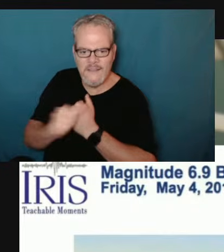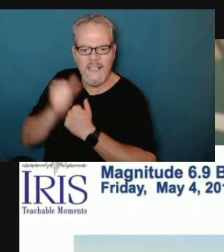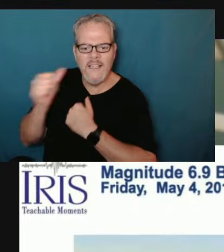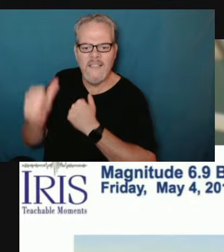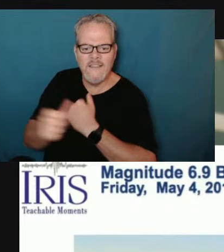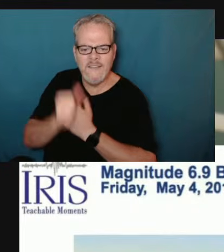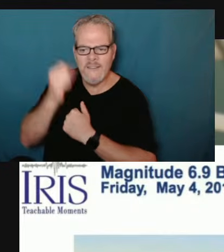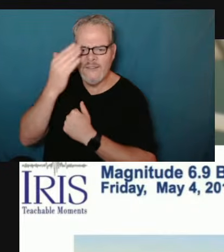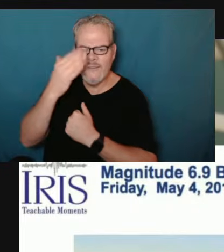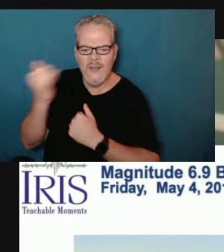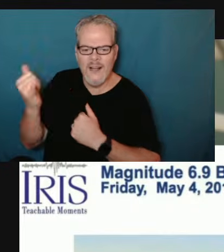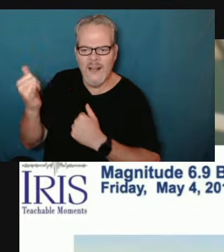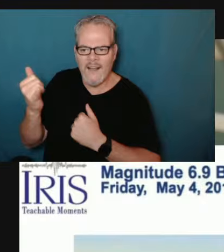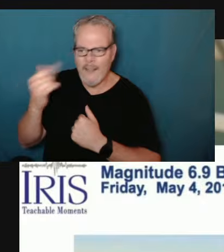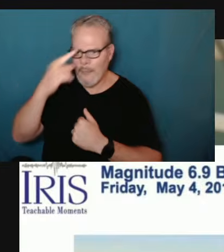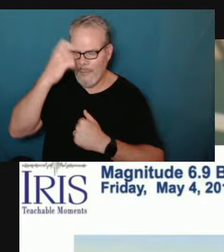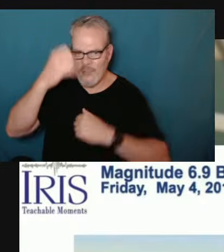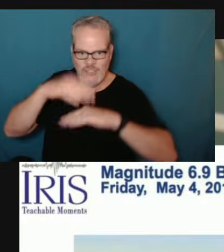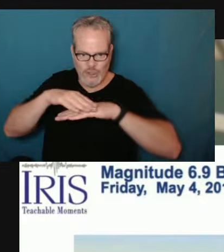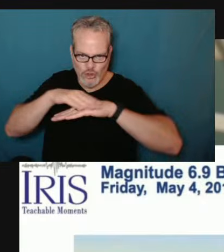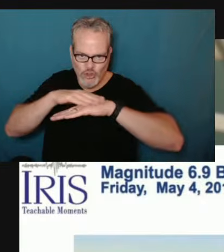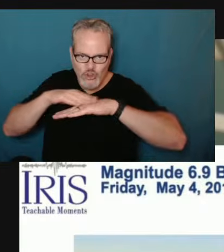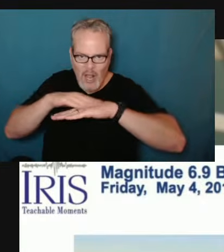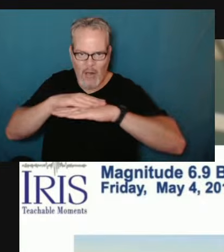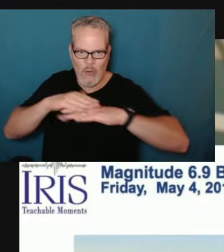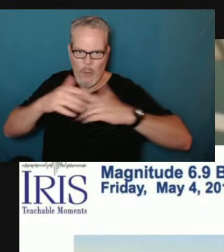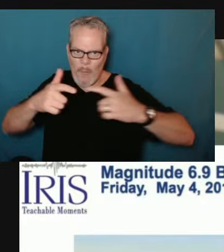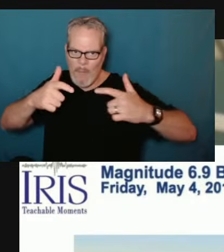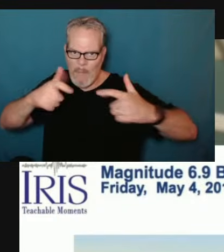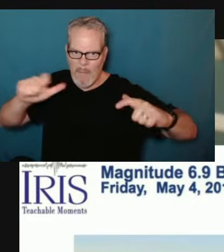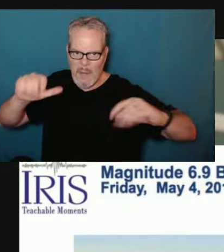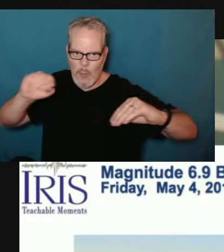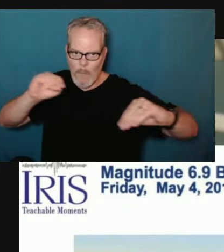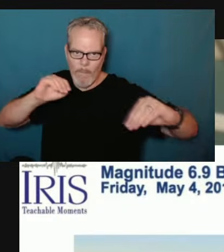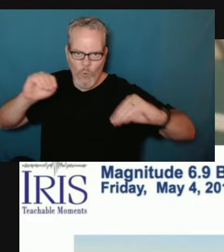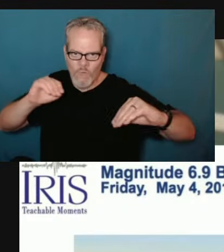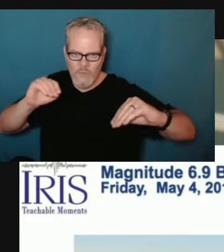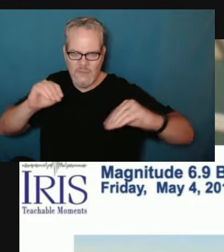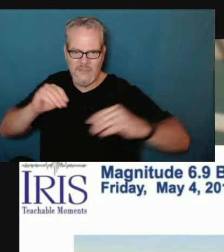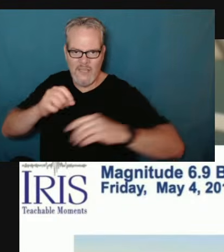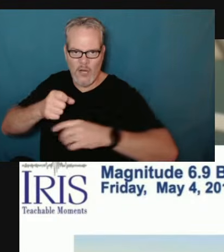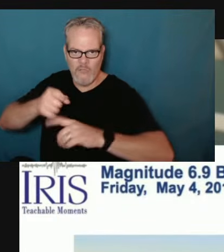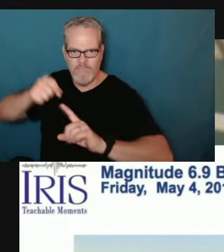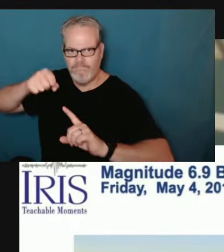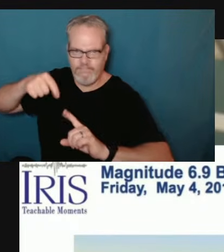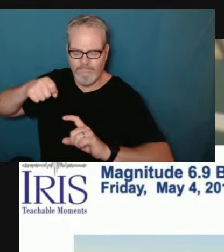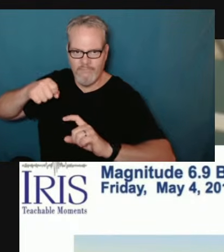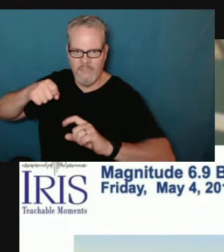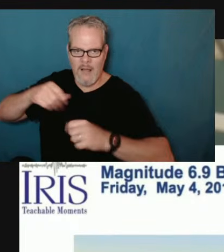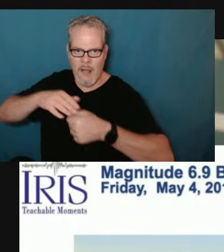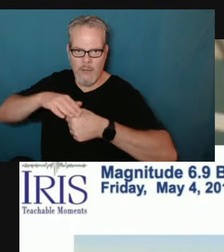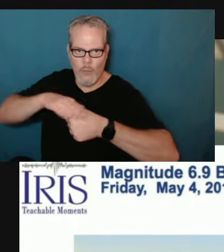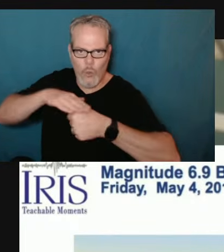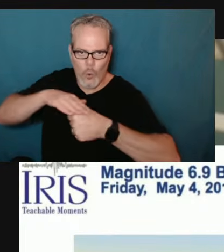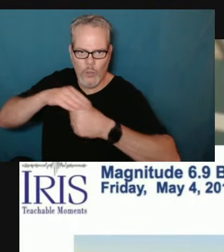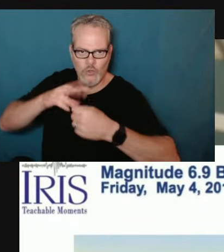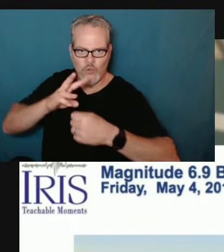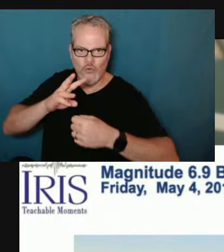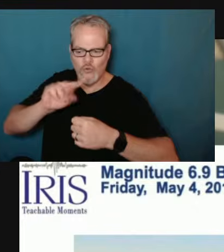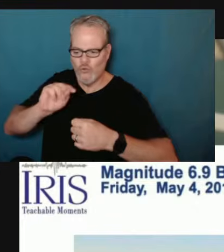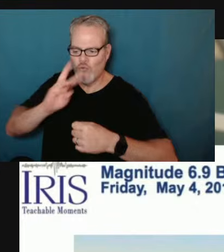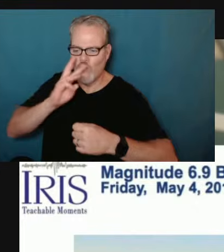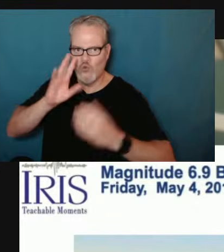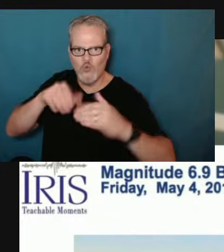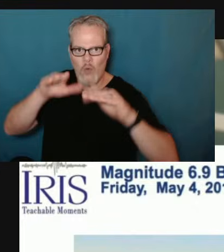It's shallow, you get big movements, and they trigger local tsunamis, which were not, even